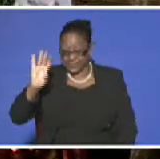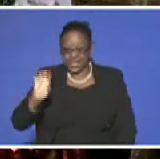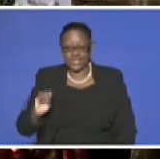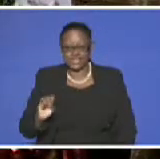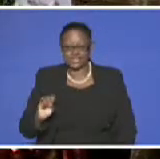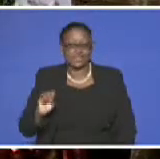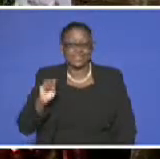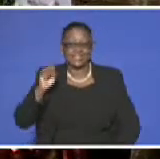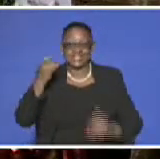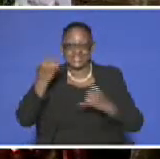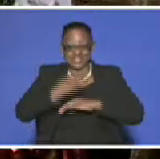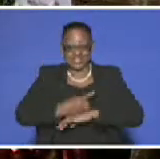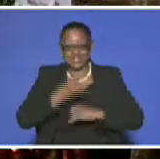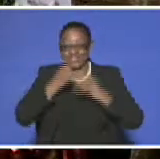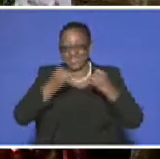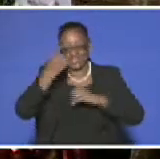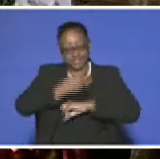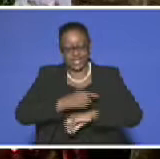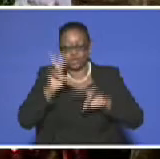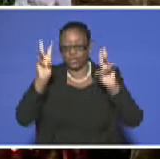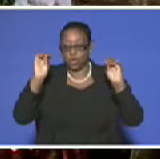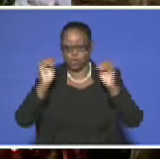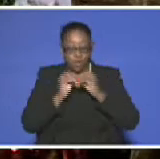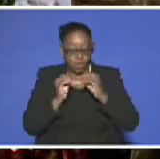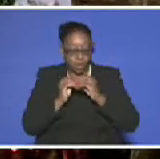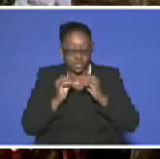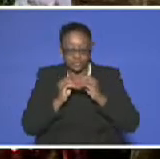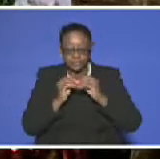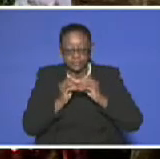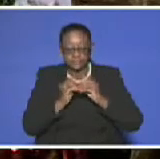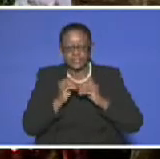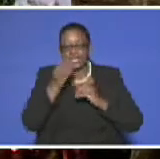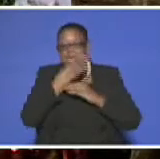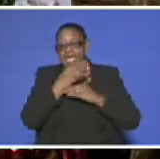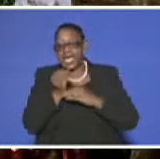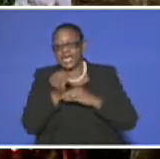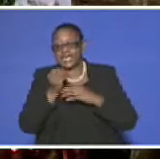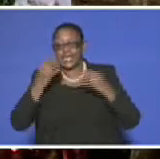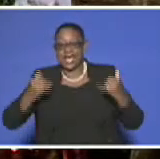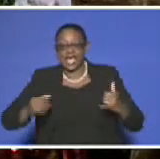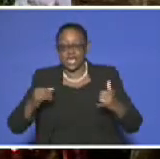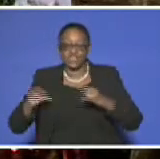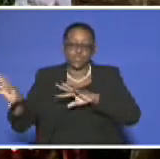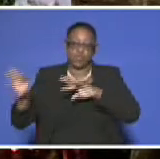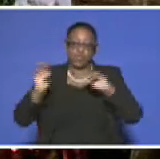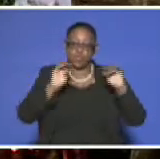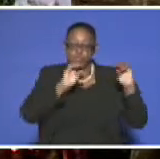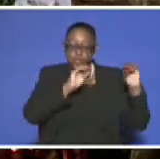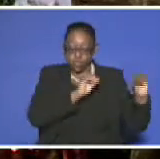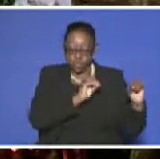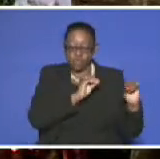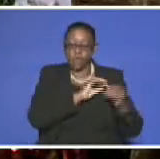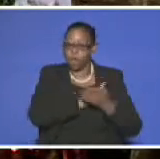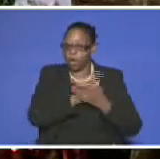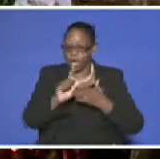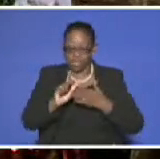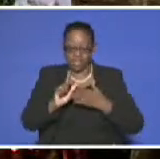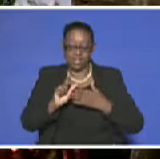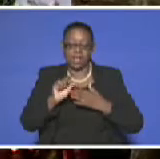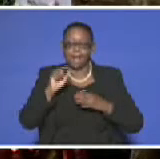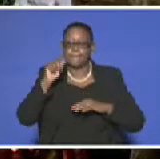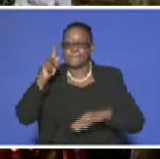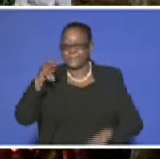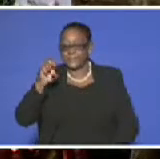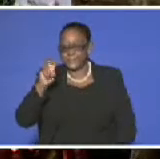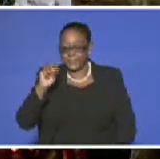coin. Back in January, the central bank stopped issuing the penny and began a process of removing it from circulation, citing the expense